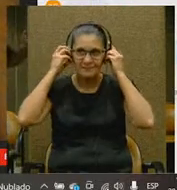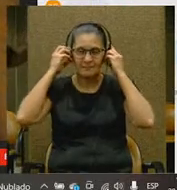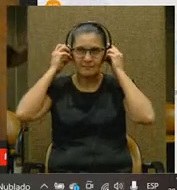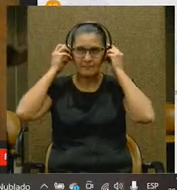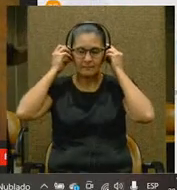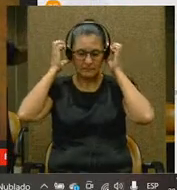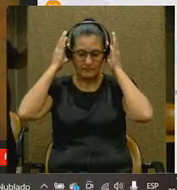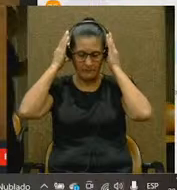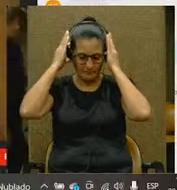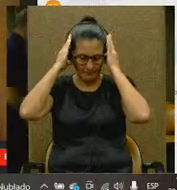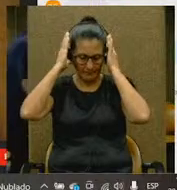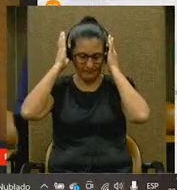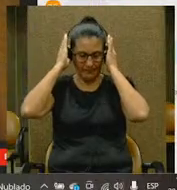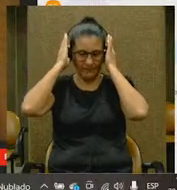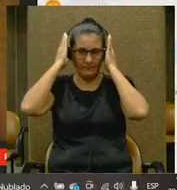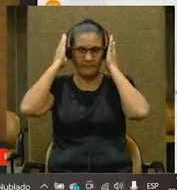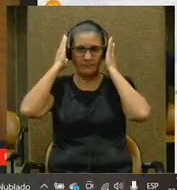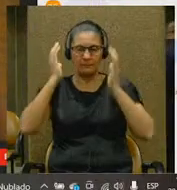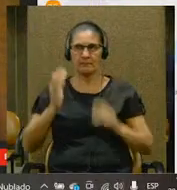I just want to make...